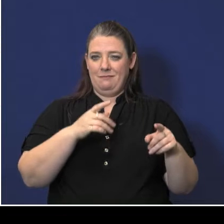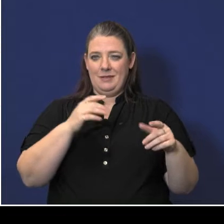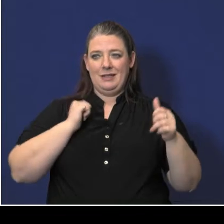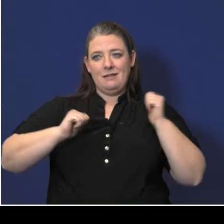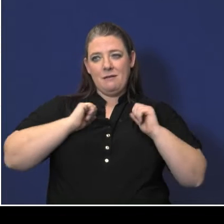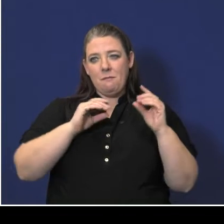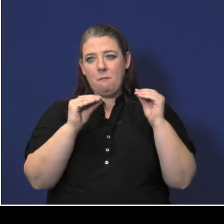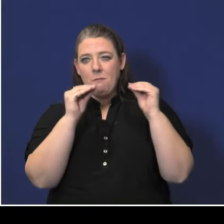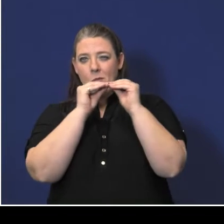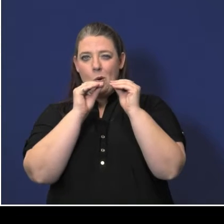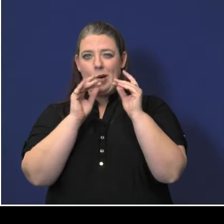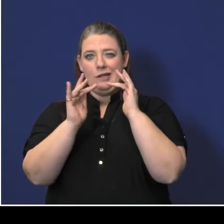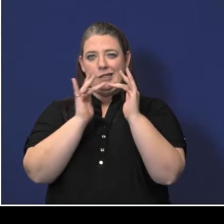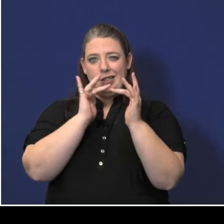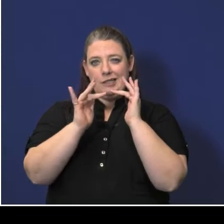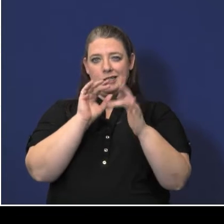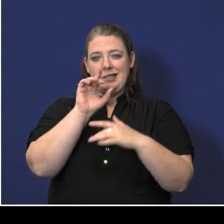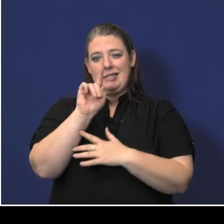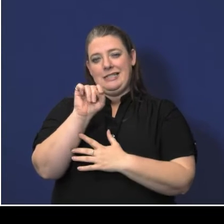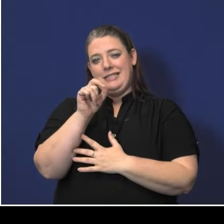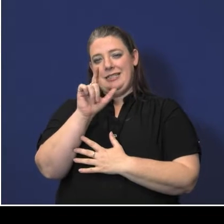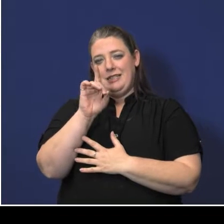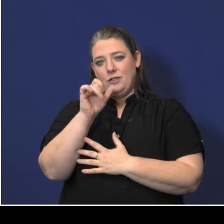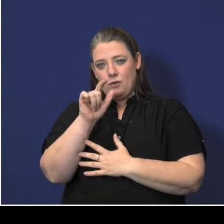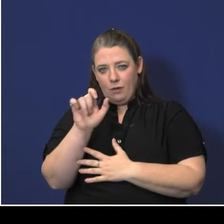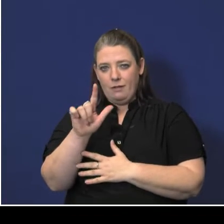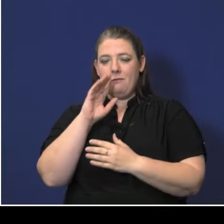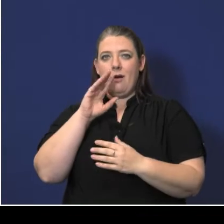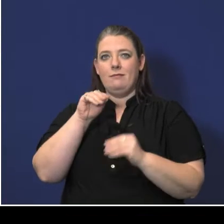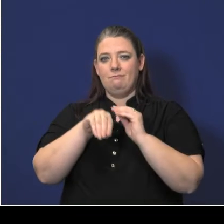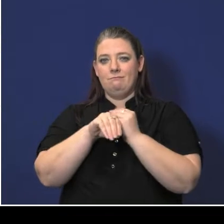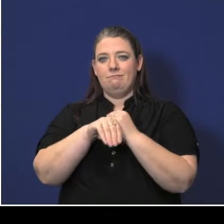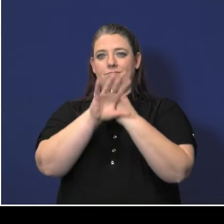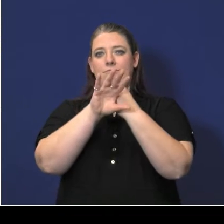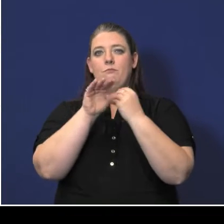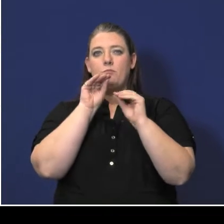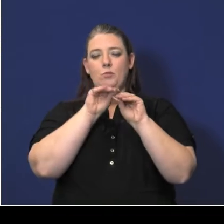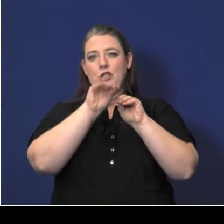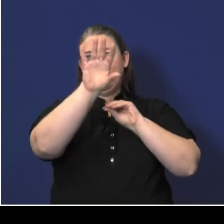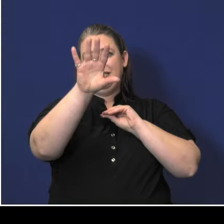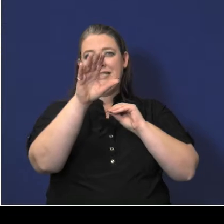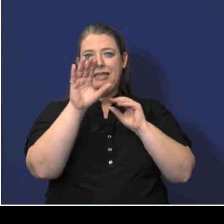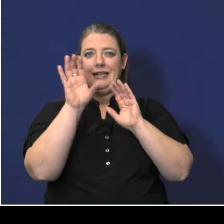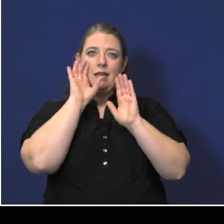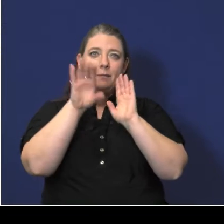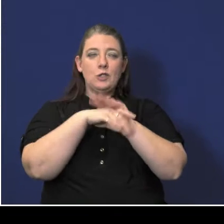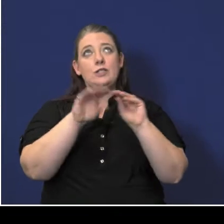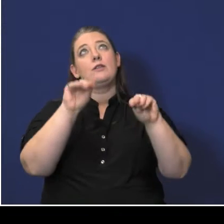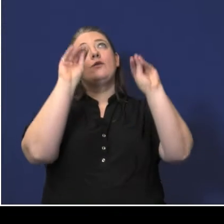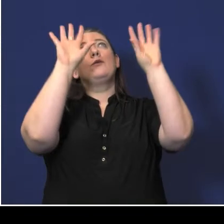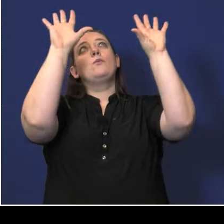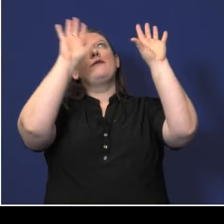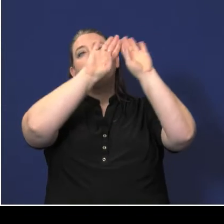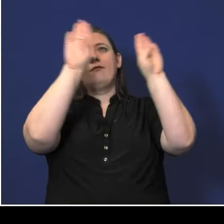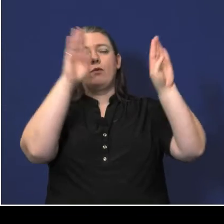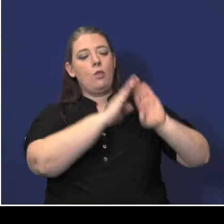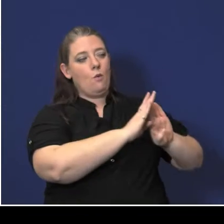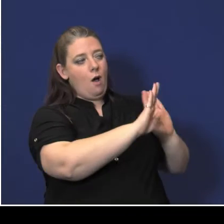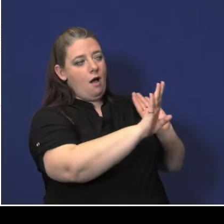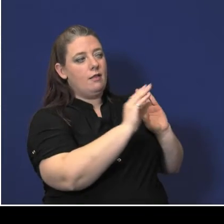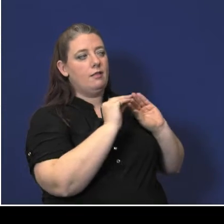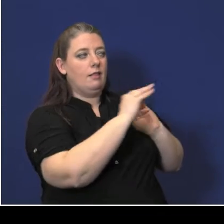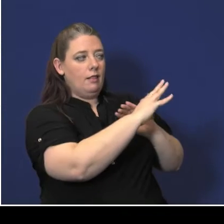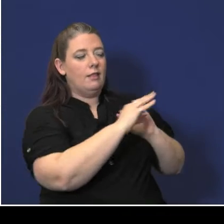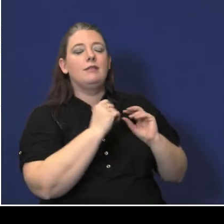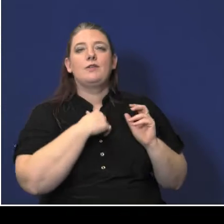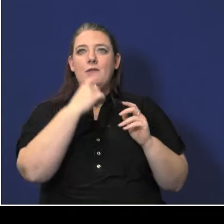You're actually projecting images and things to the roof, to the side walls. So again, thinking